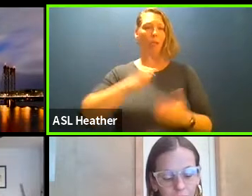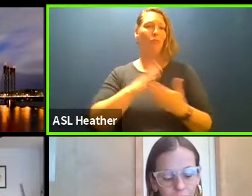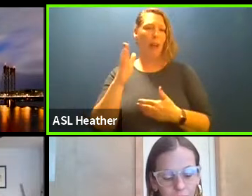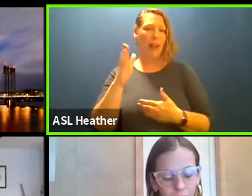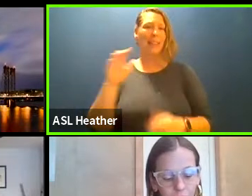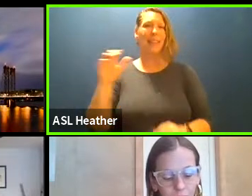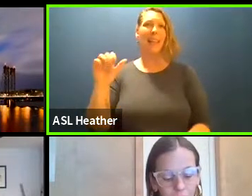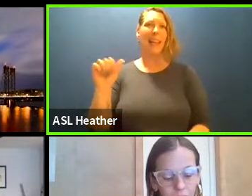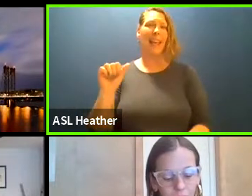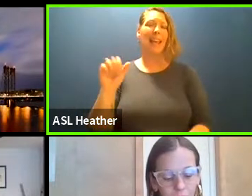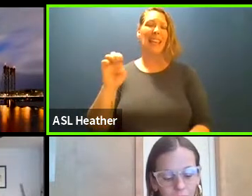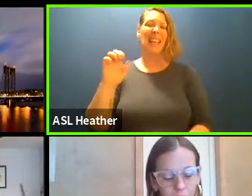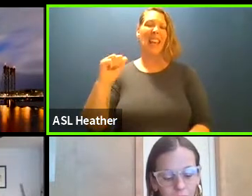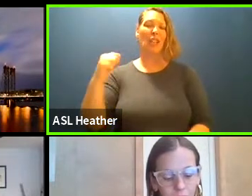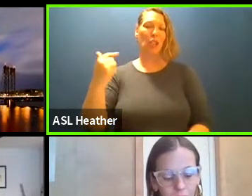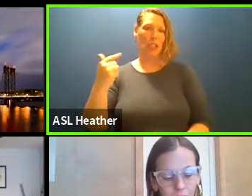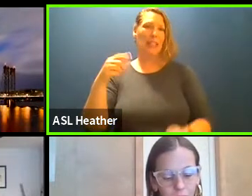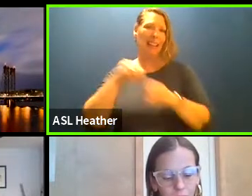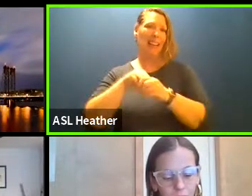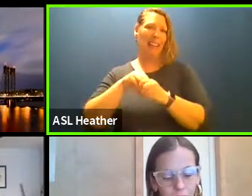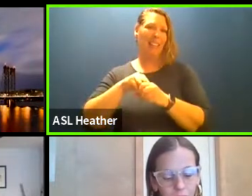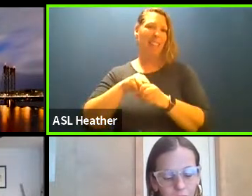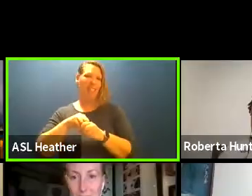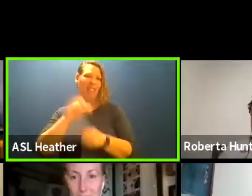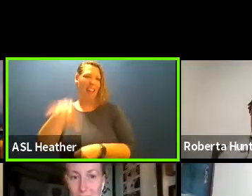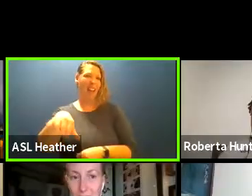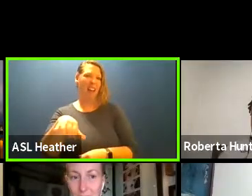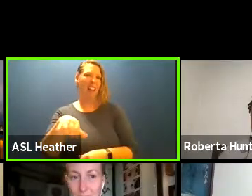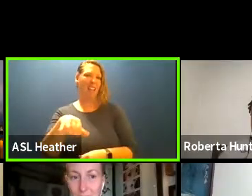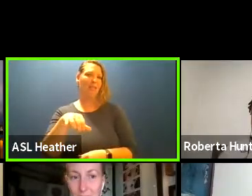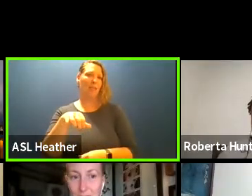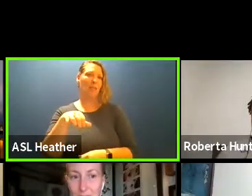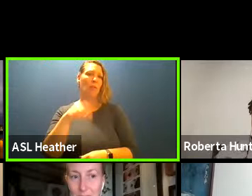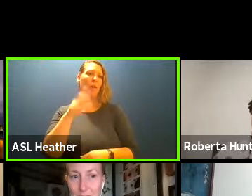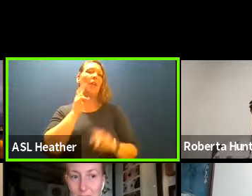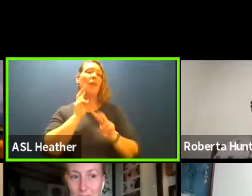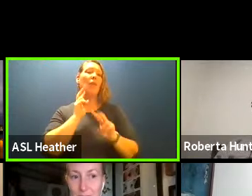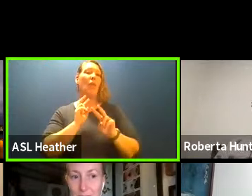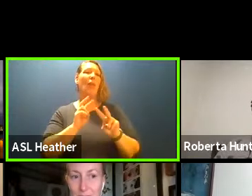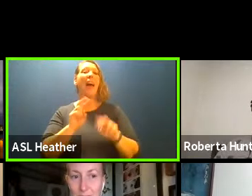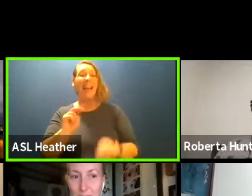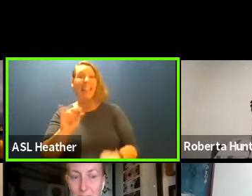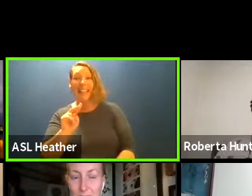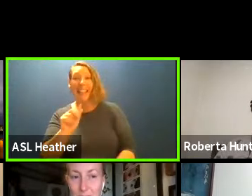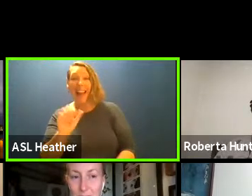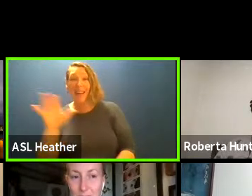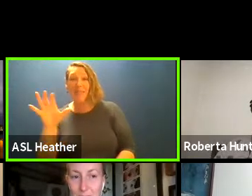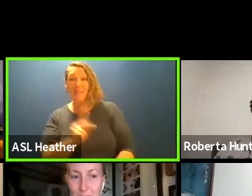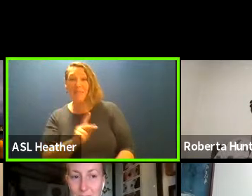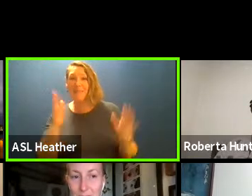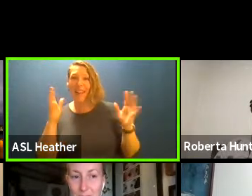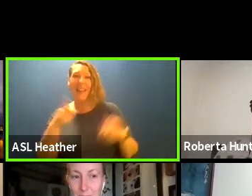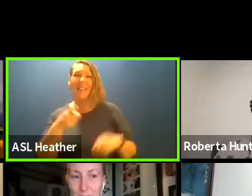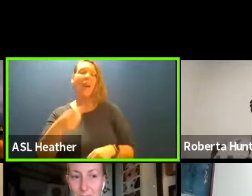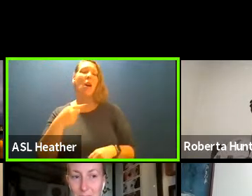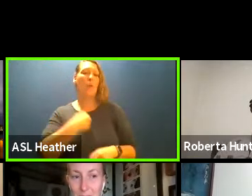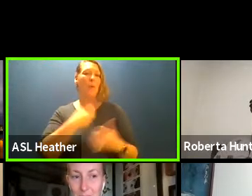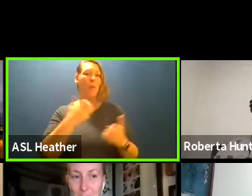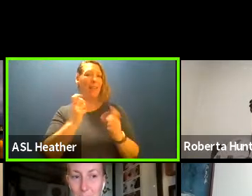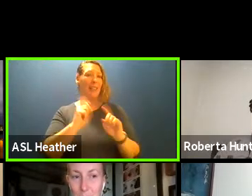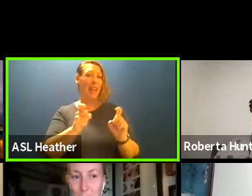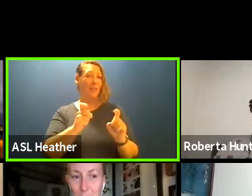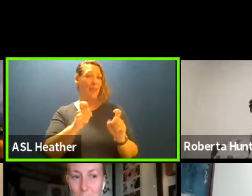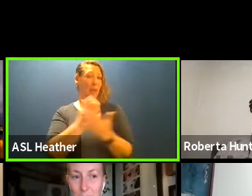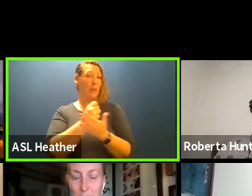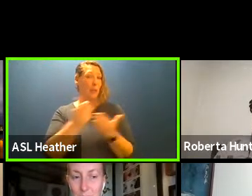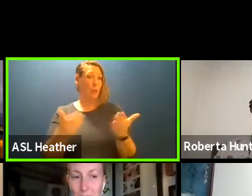is right within that as we look at kind of our definition. Nina, I see you're back now. And Nina, we just want to provide an opportunity for you to introduce